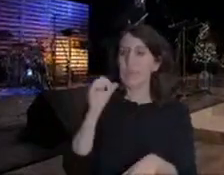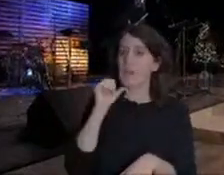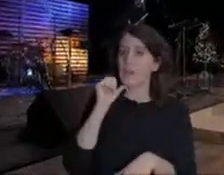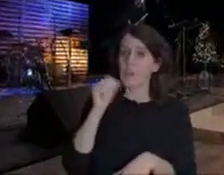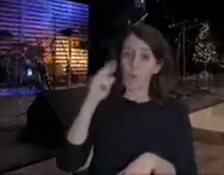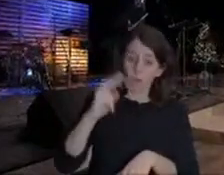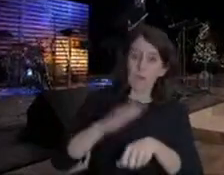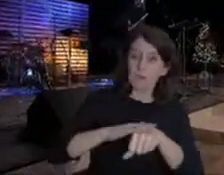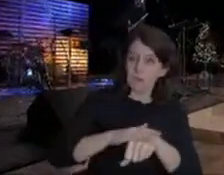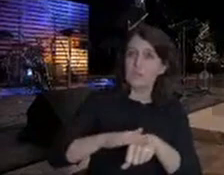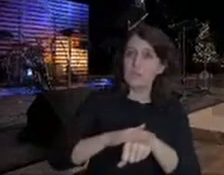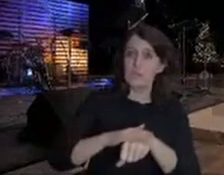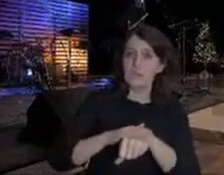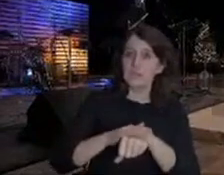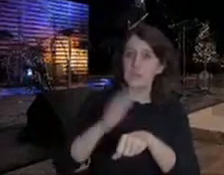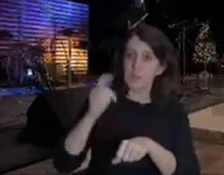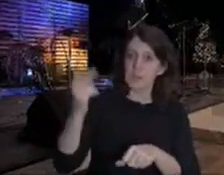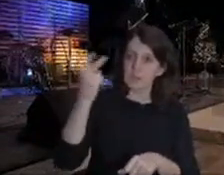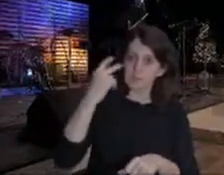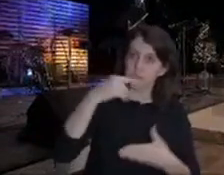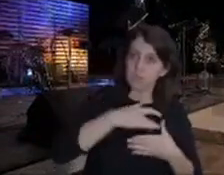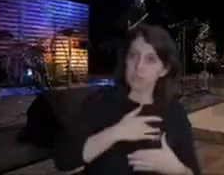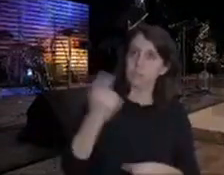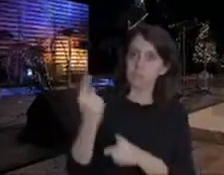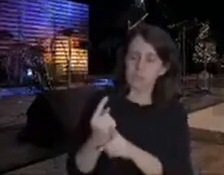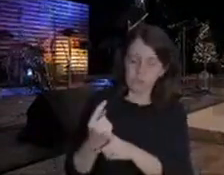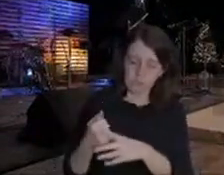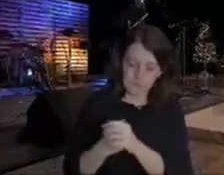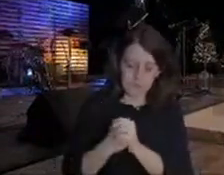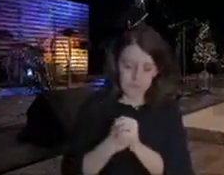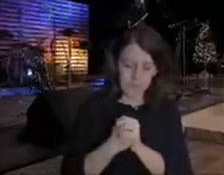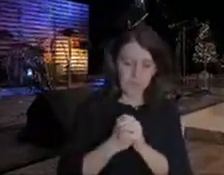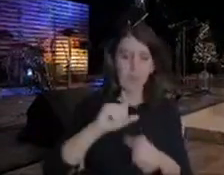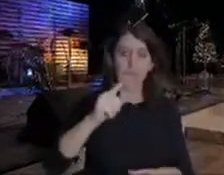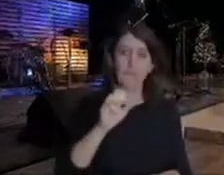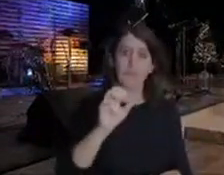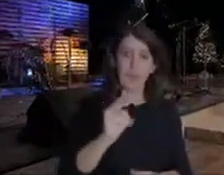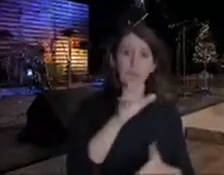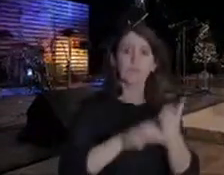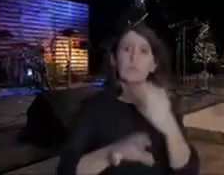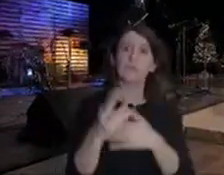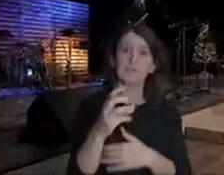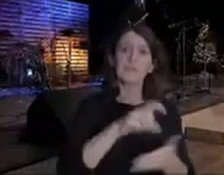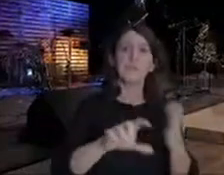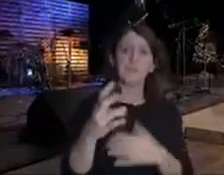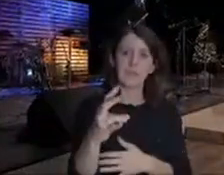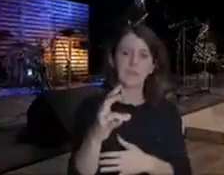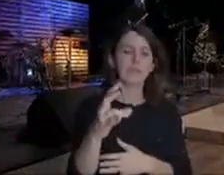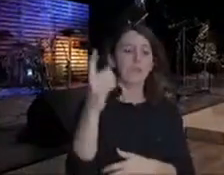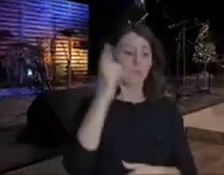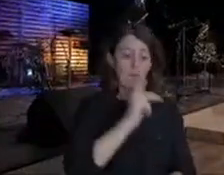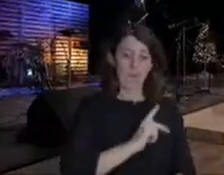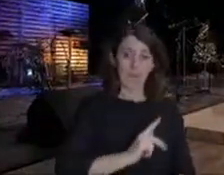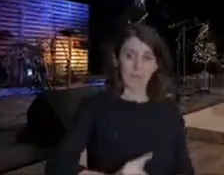judgment. Shades of when King David was anointed king, right? First Samuel 16:7. People look at the outward appearance, the Lord looks at the